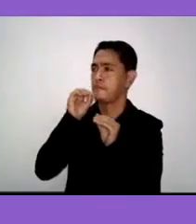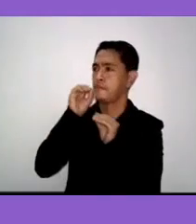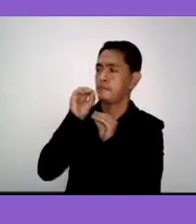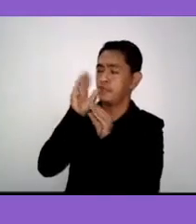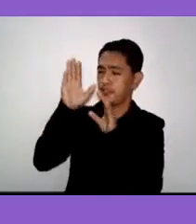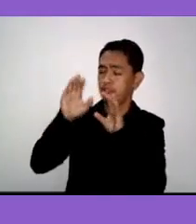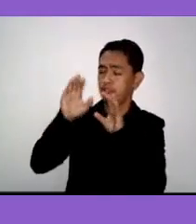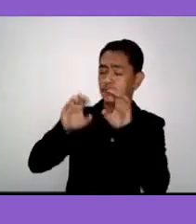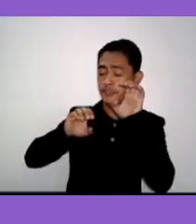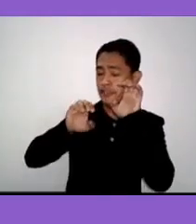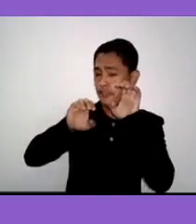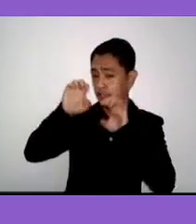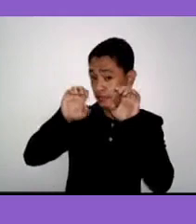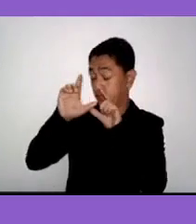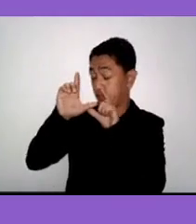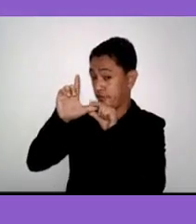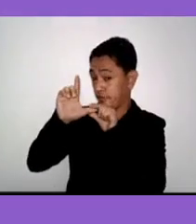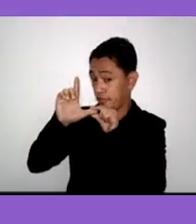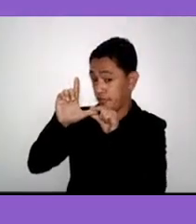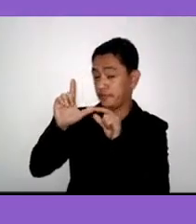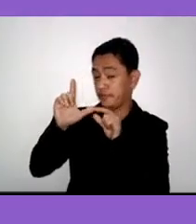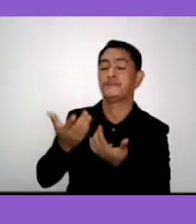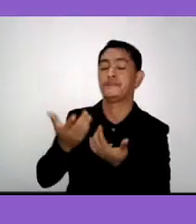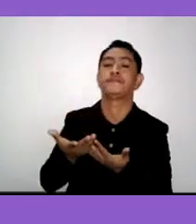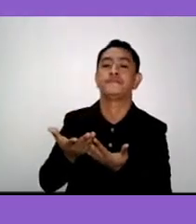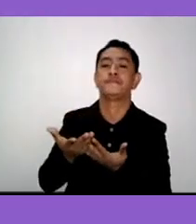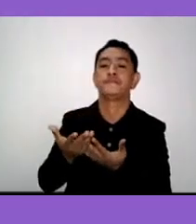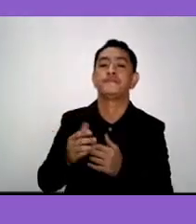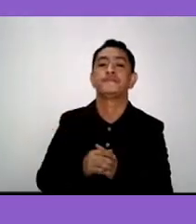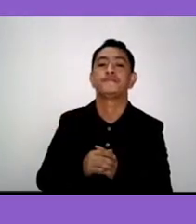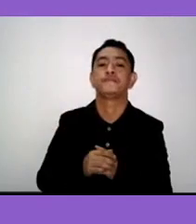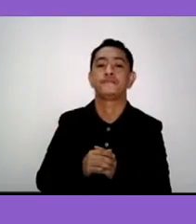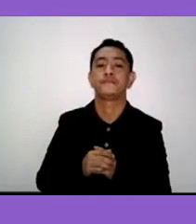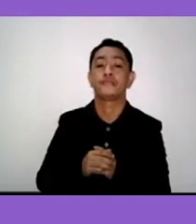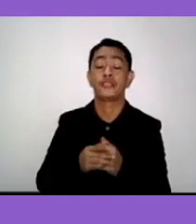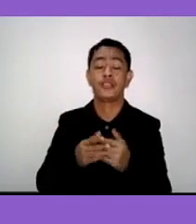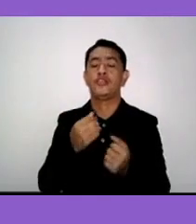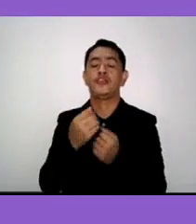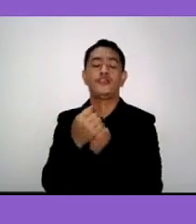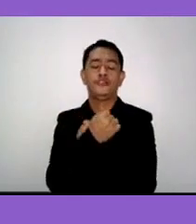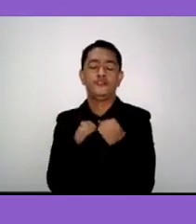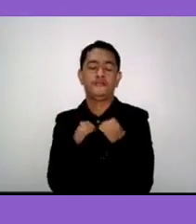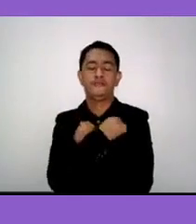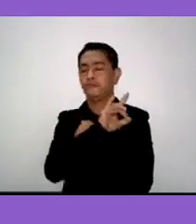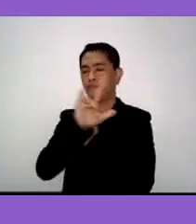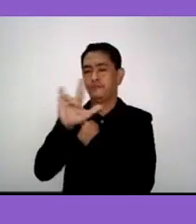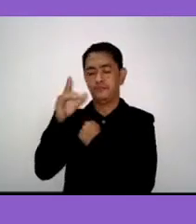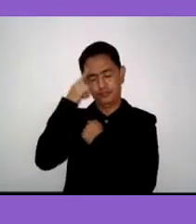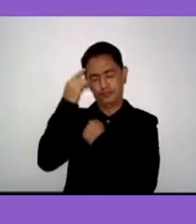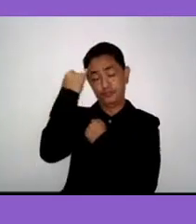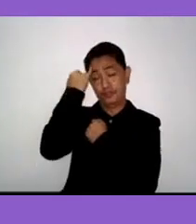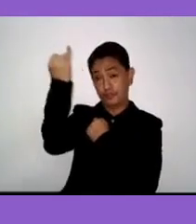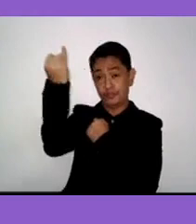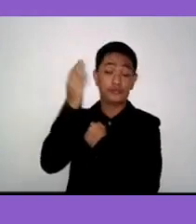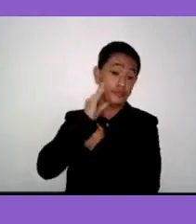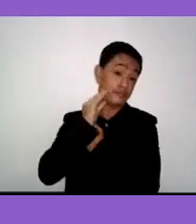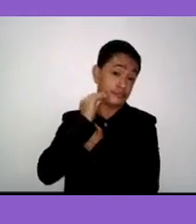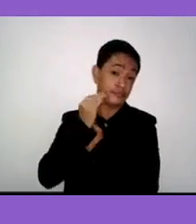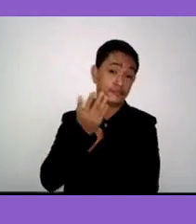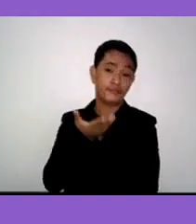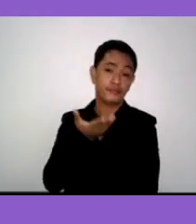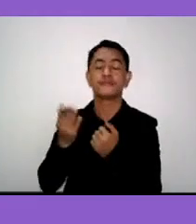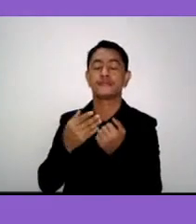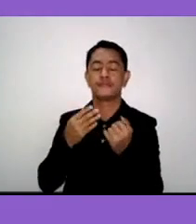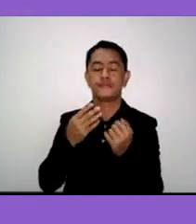link for you to answer. We would love to hear your thoughts regarding your experience in this event and know what